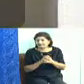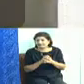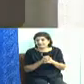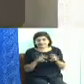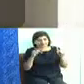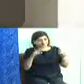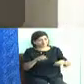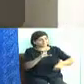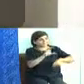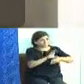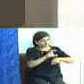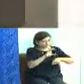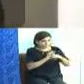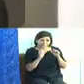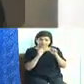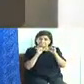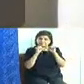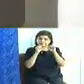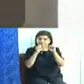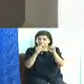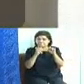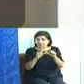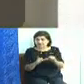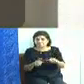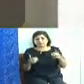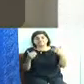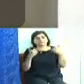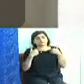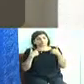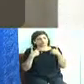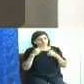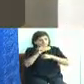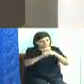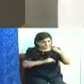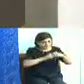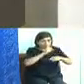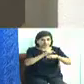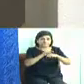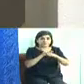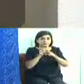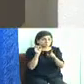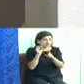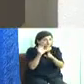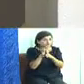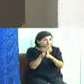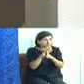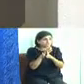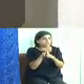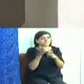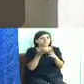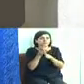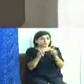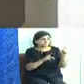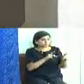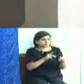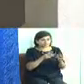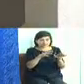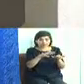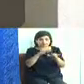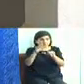This church continues to have a global impact through the people that have gone out from